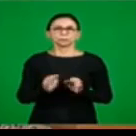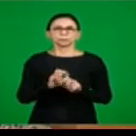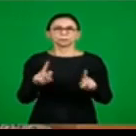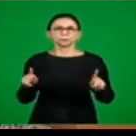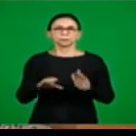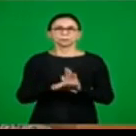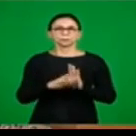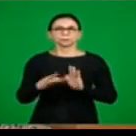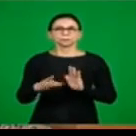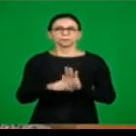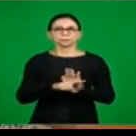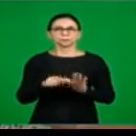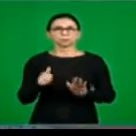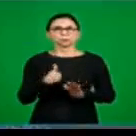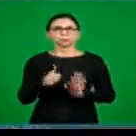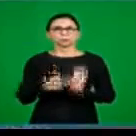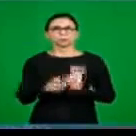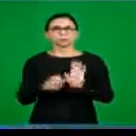crown?